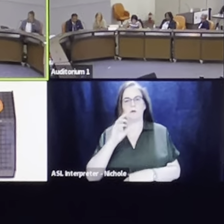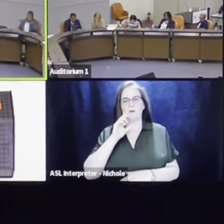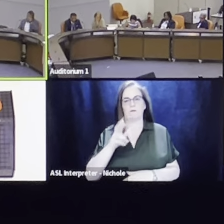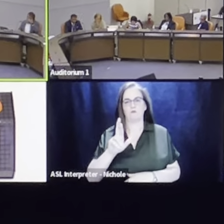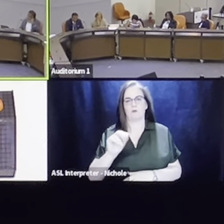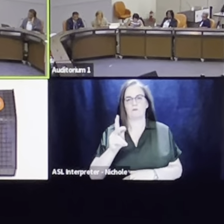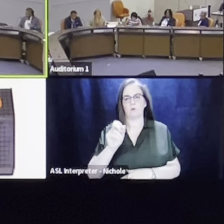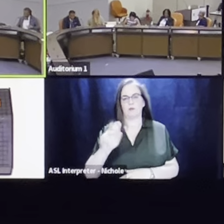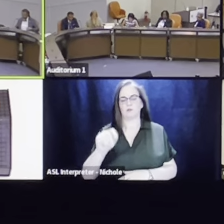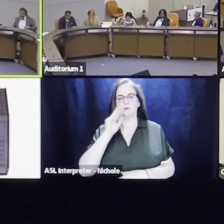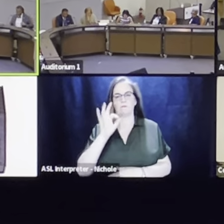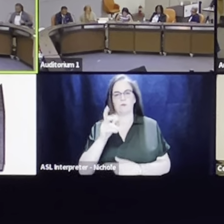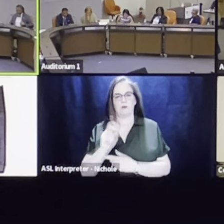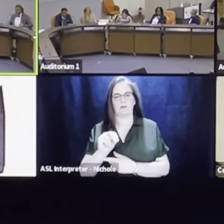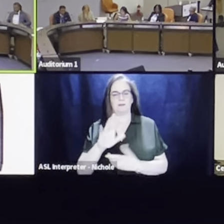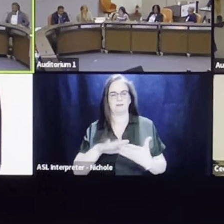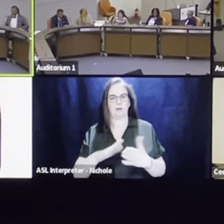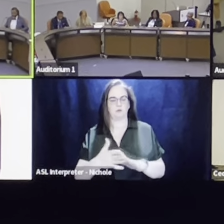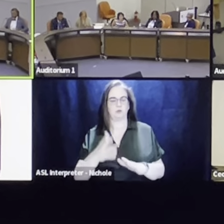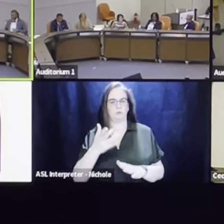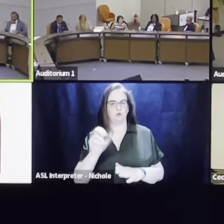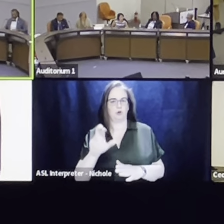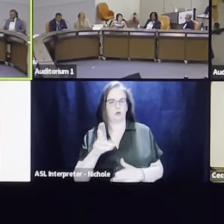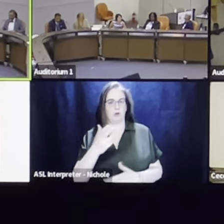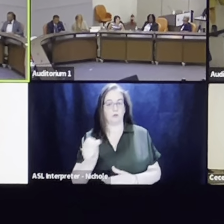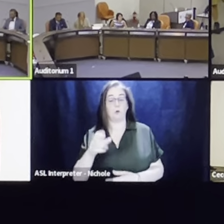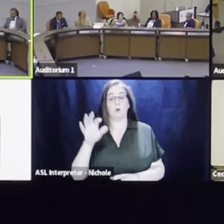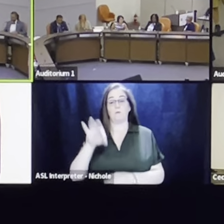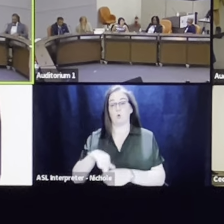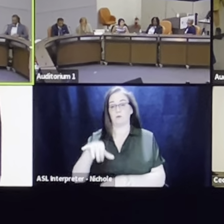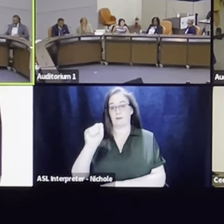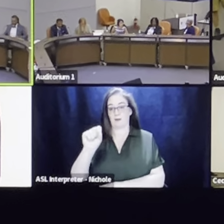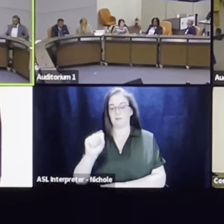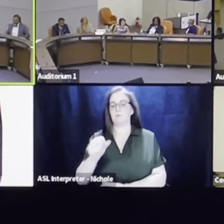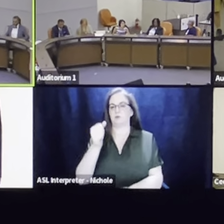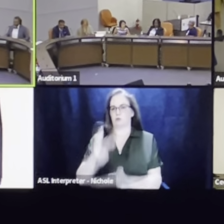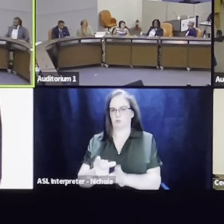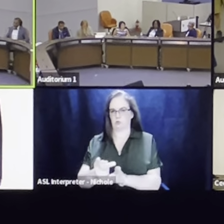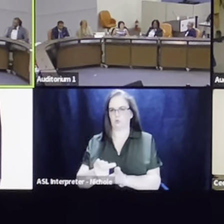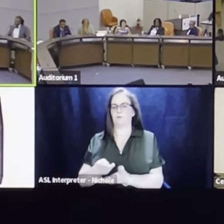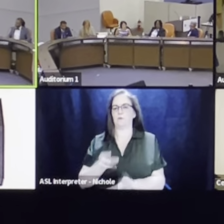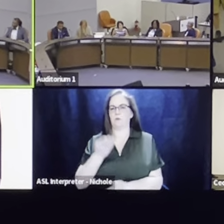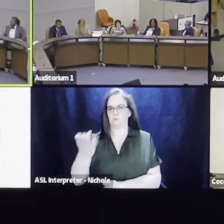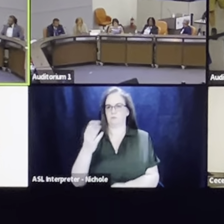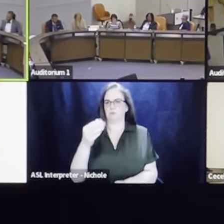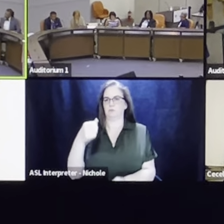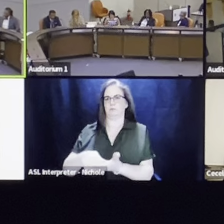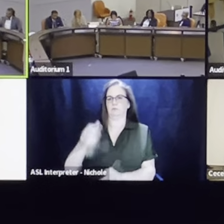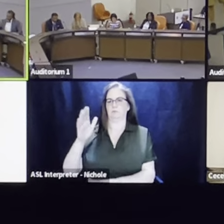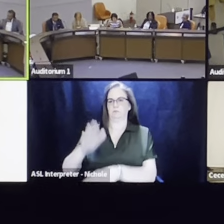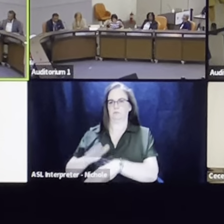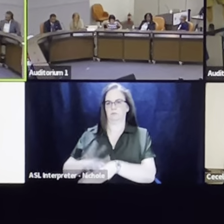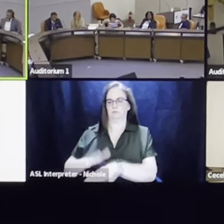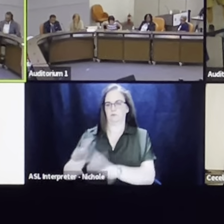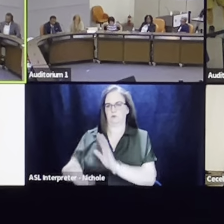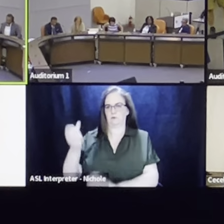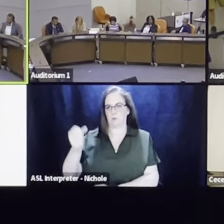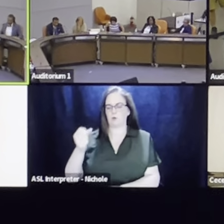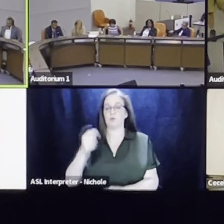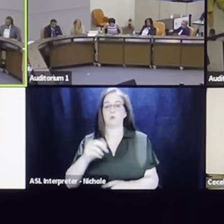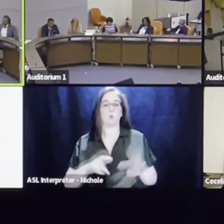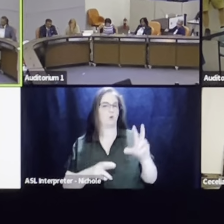Charter High School. When I call your name, either vote yes if you're voting to approve the notice of revocation for Franklintowne Charter High School, or vote